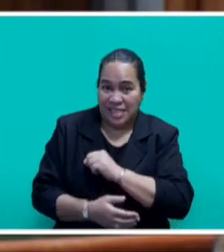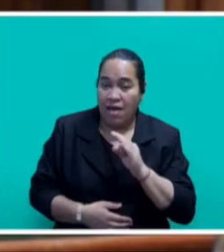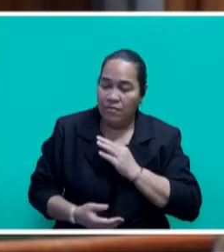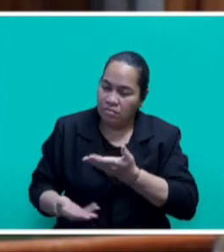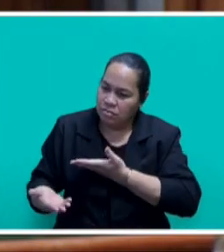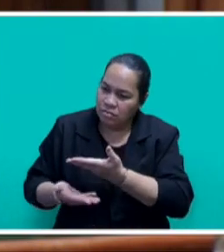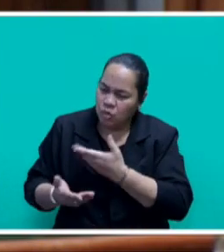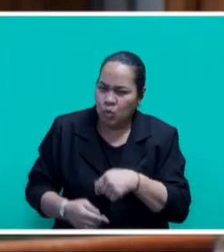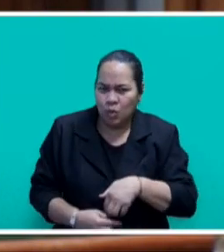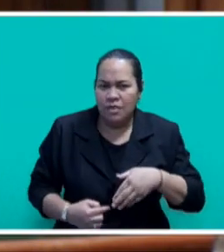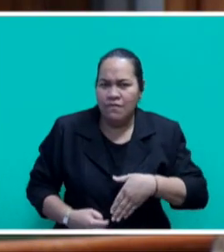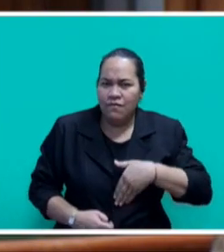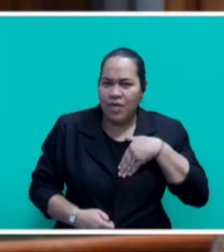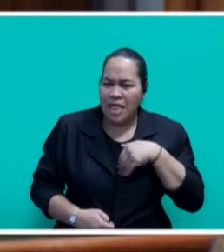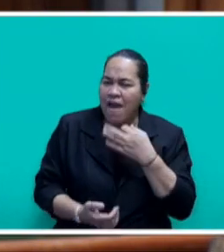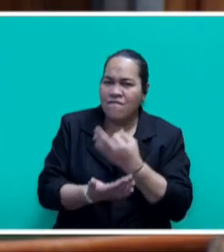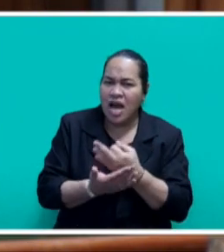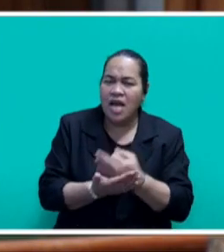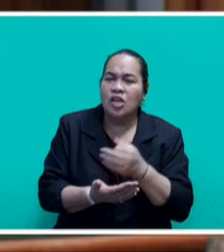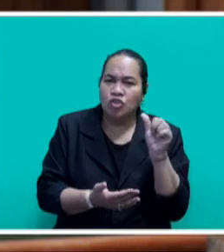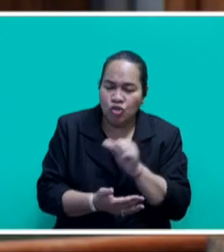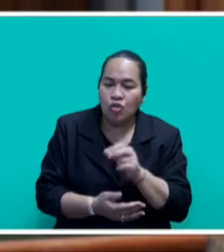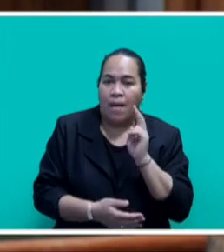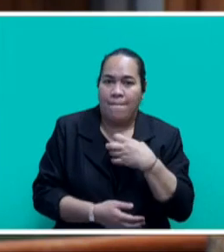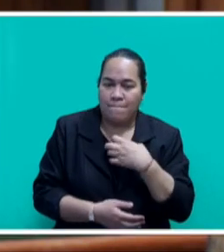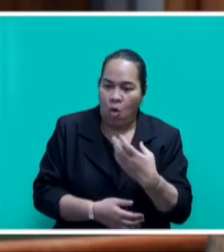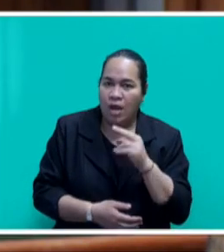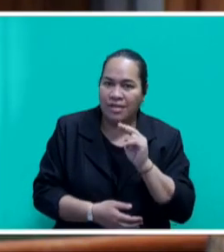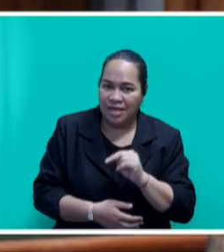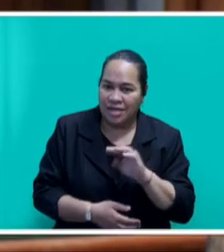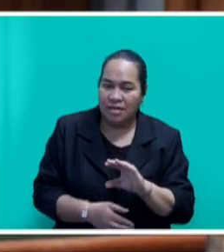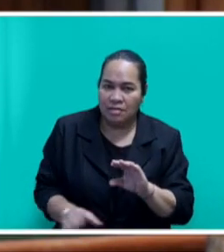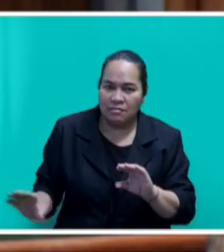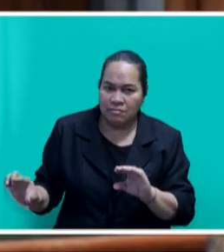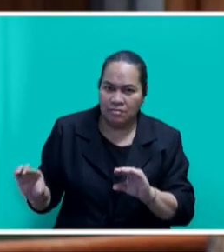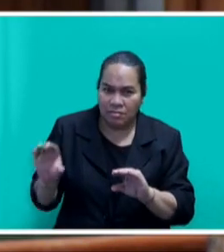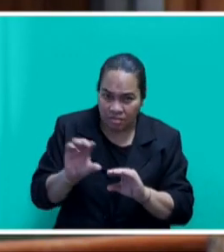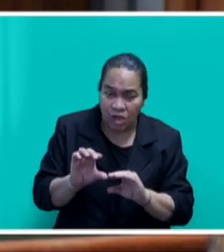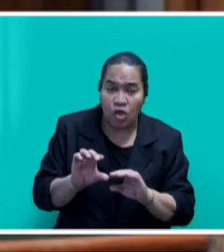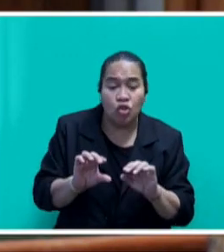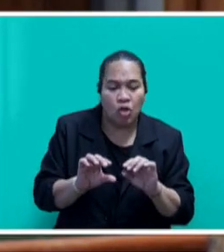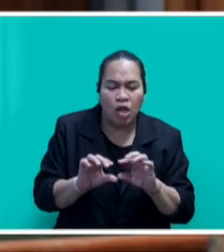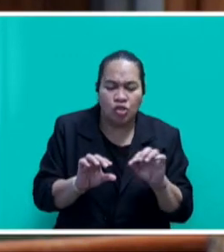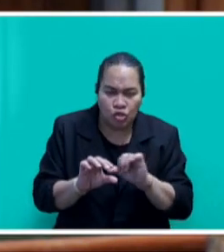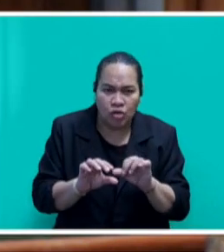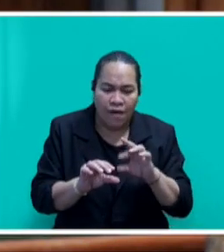that the funds should be reallocated into other programs within